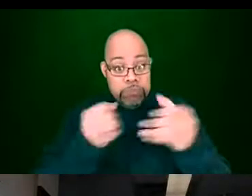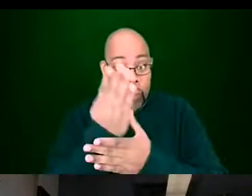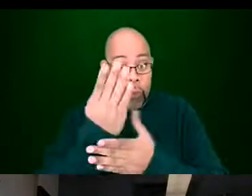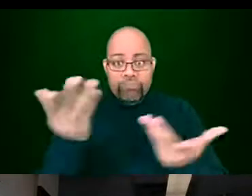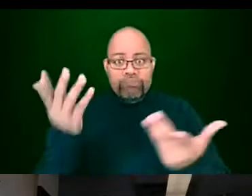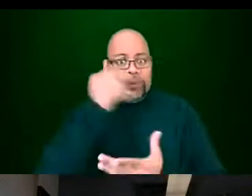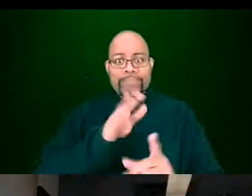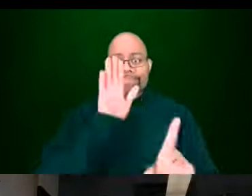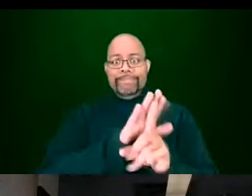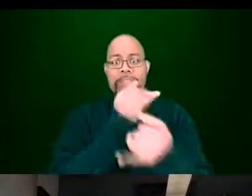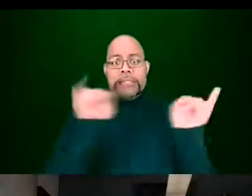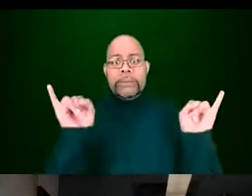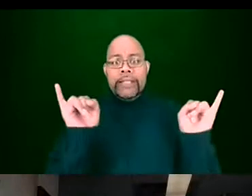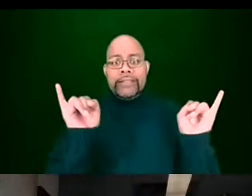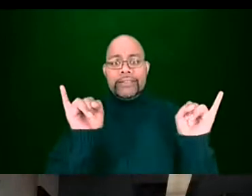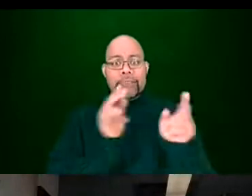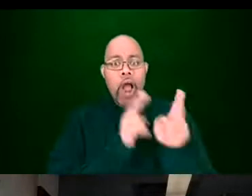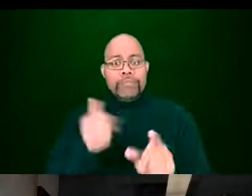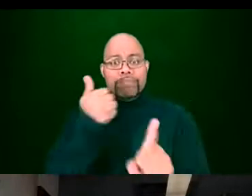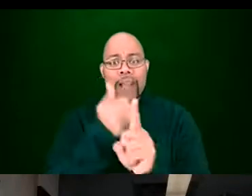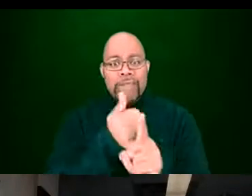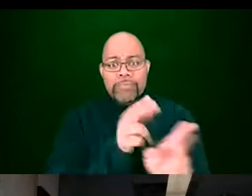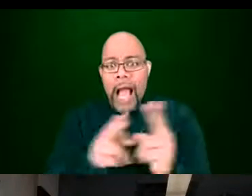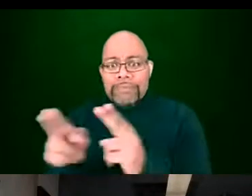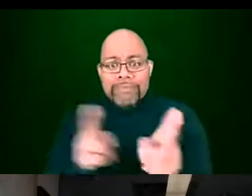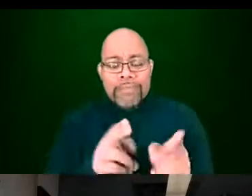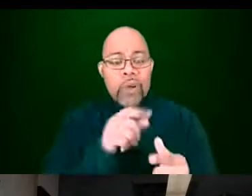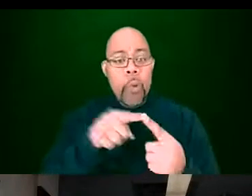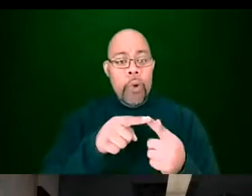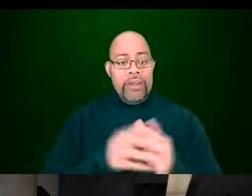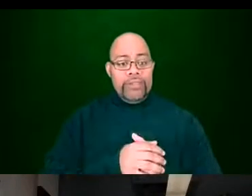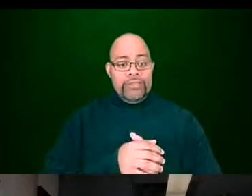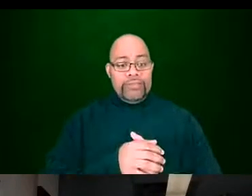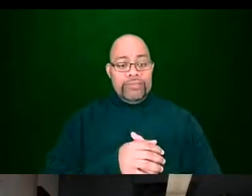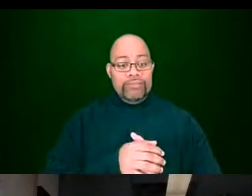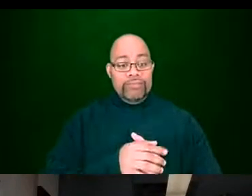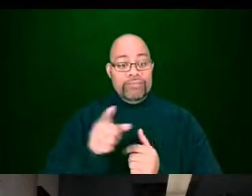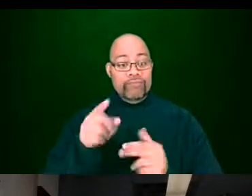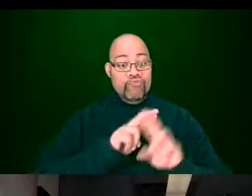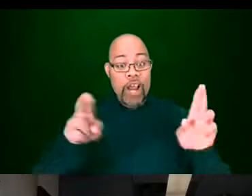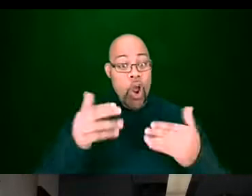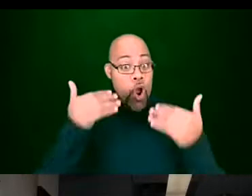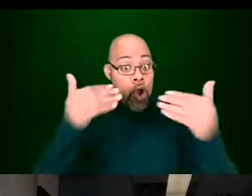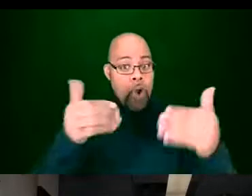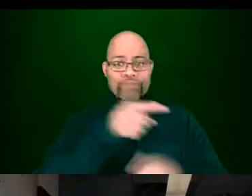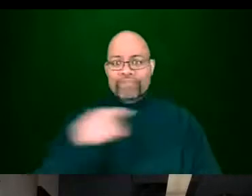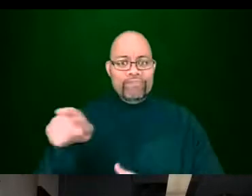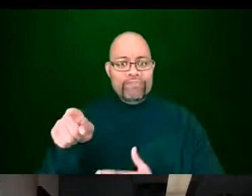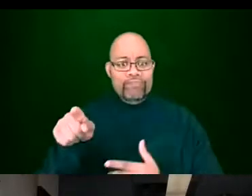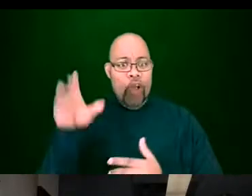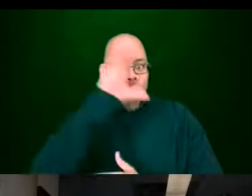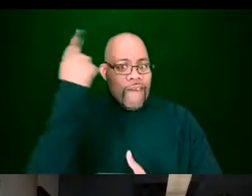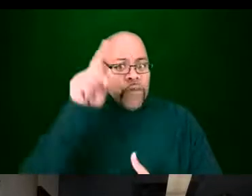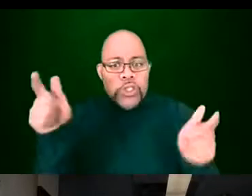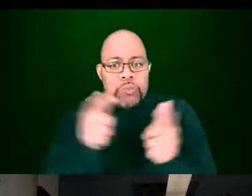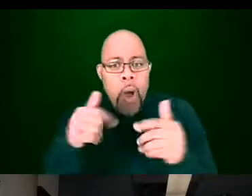pretty much independent little hunting machines. So as soon as they are ready to go, they are out there looking for